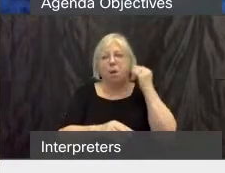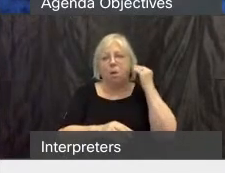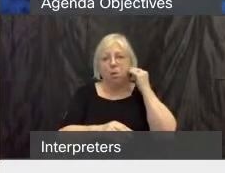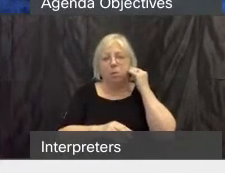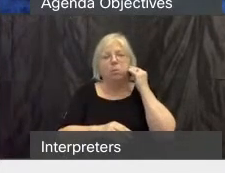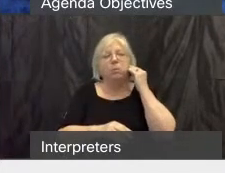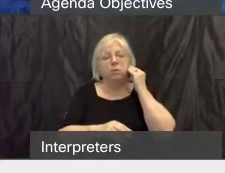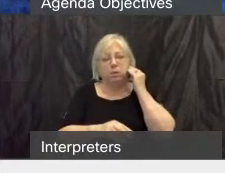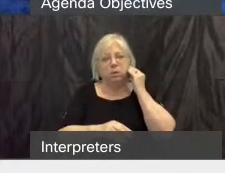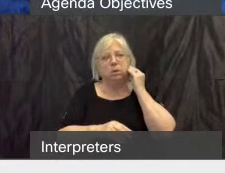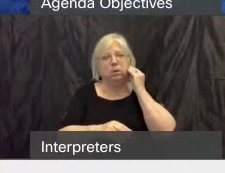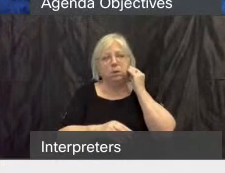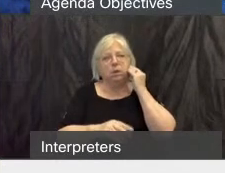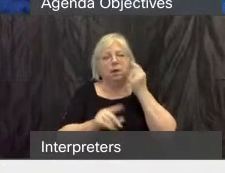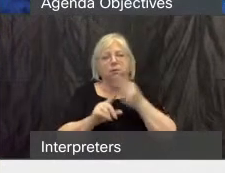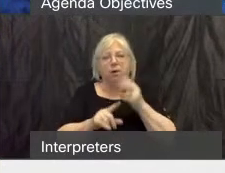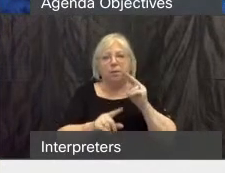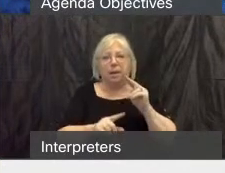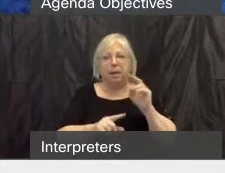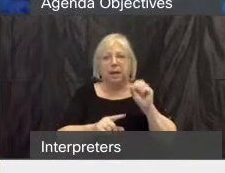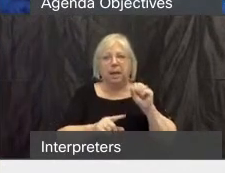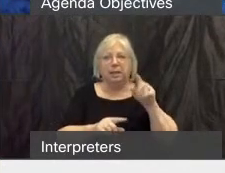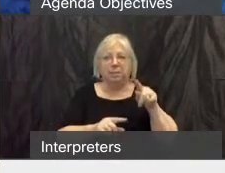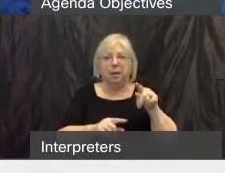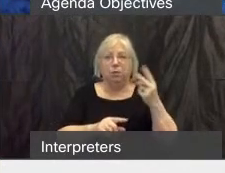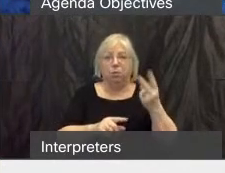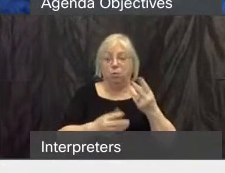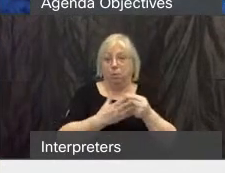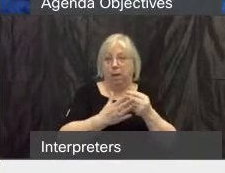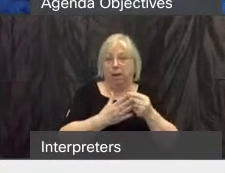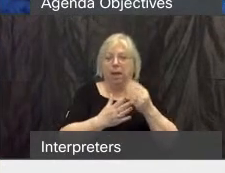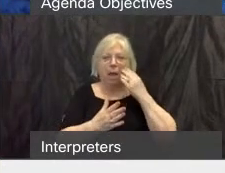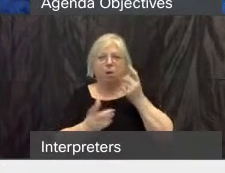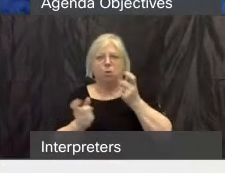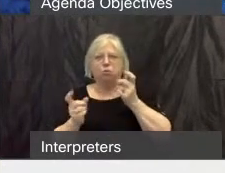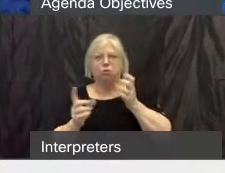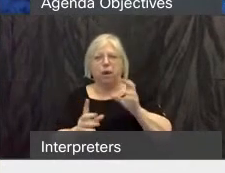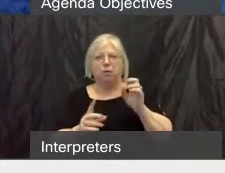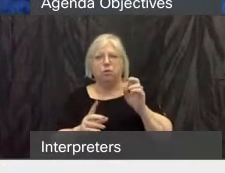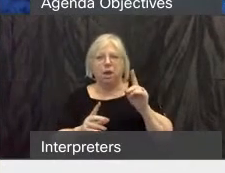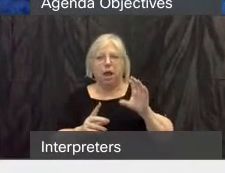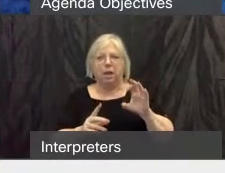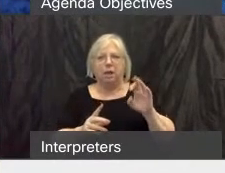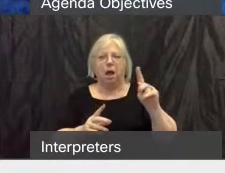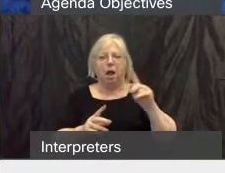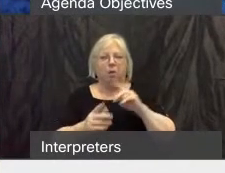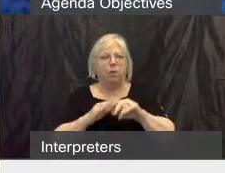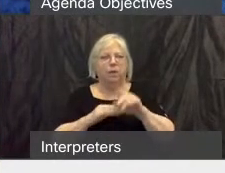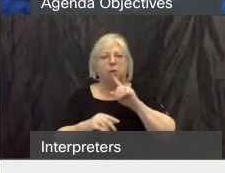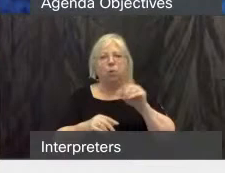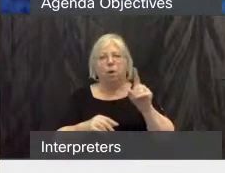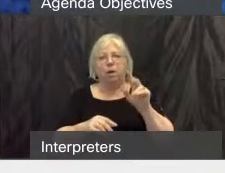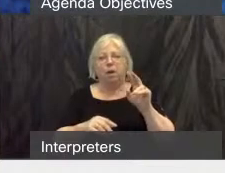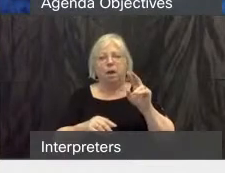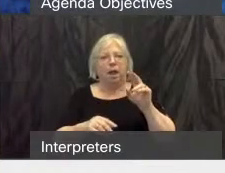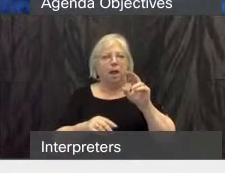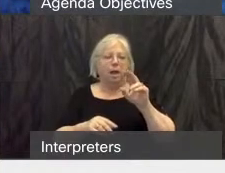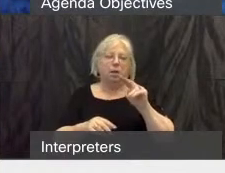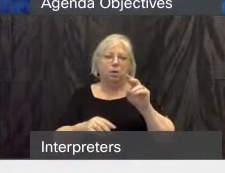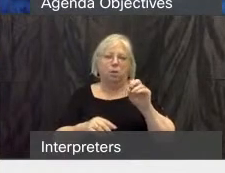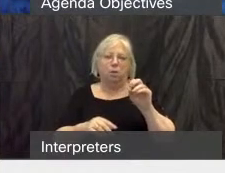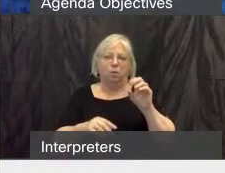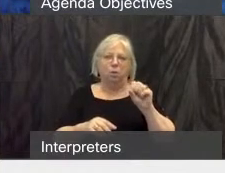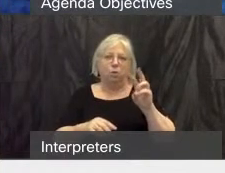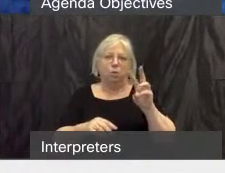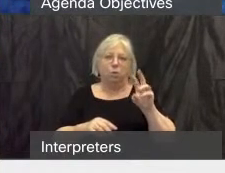homes from the NSP2 money. I know Director Adcock was at one of the press conferences at Mr. Hines' homes. So we